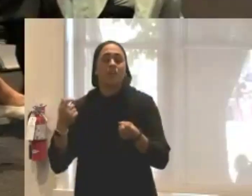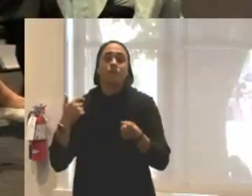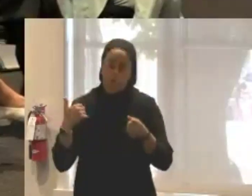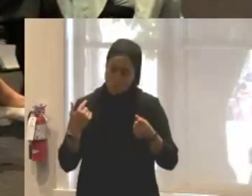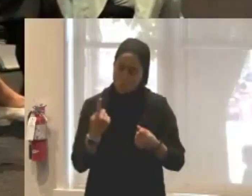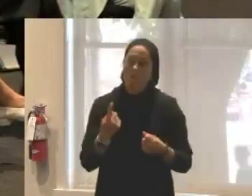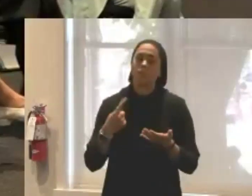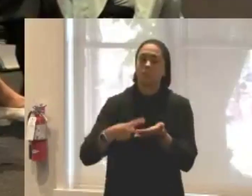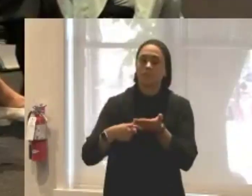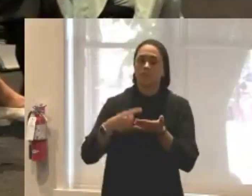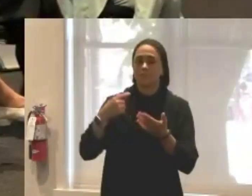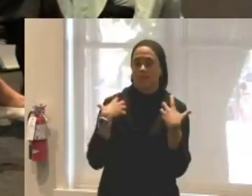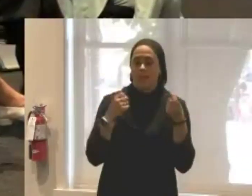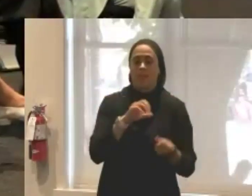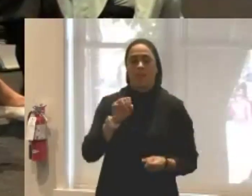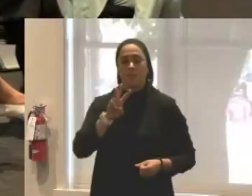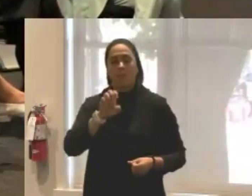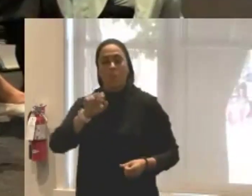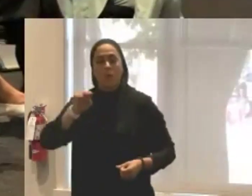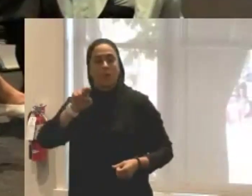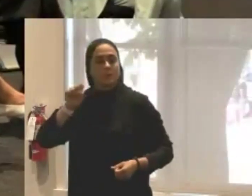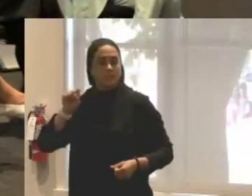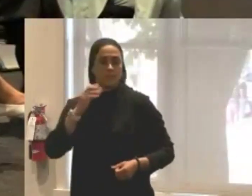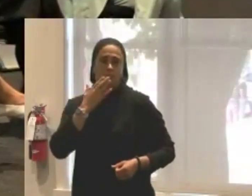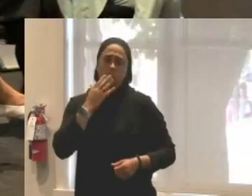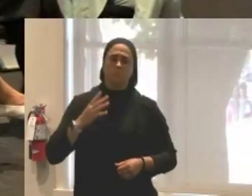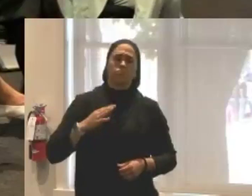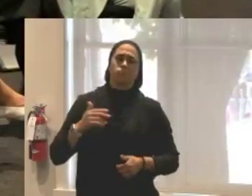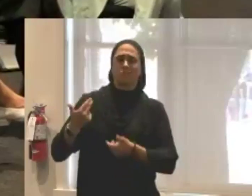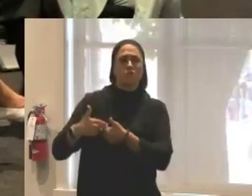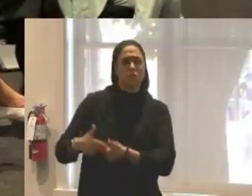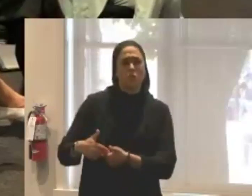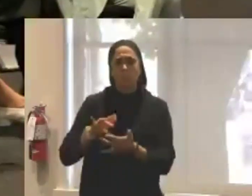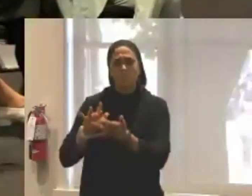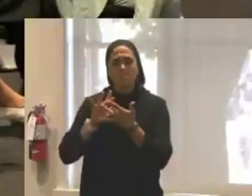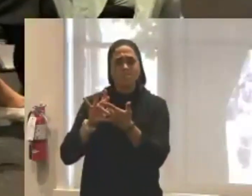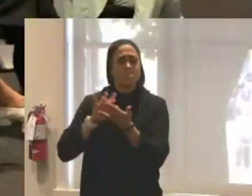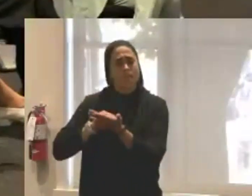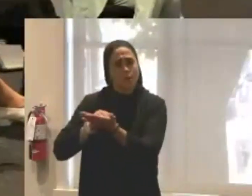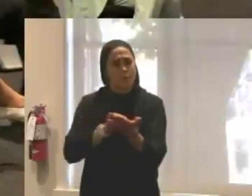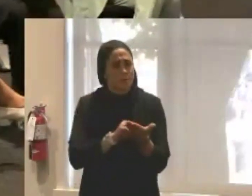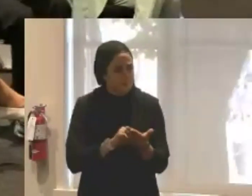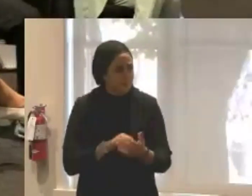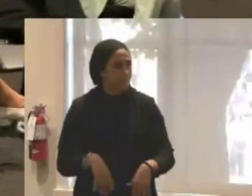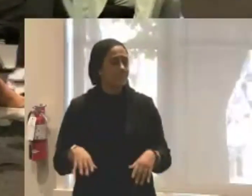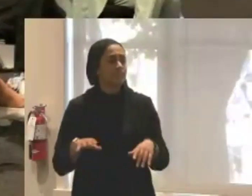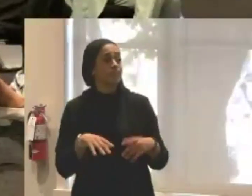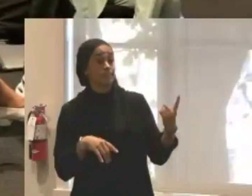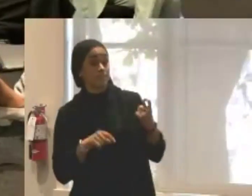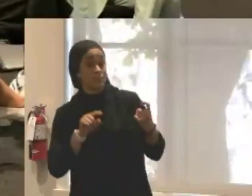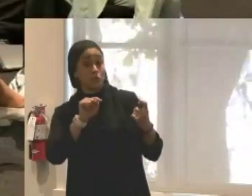wellness has been a great series that have allowed youth to just join and really connect in different ways. Tools that have been